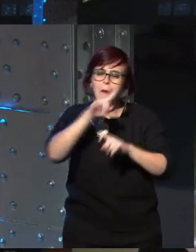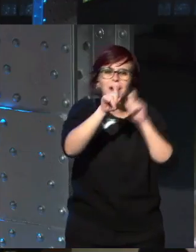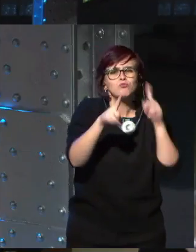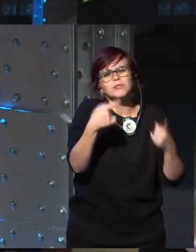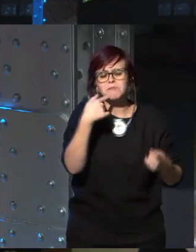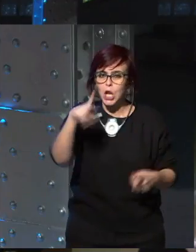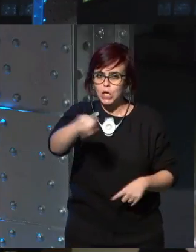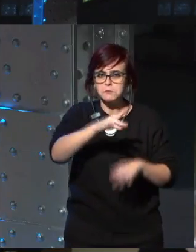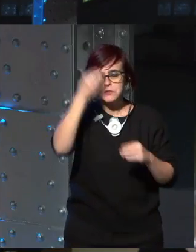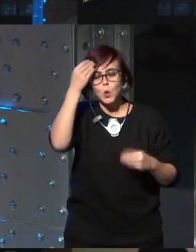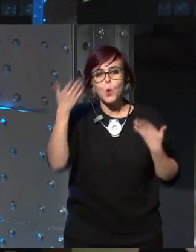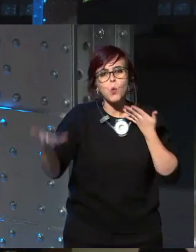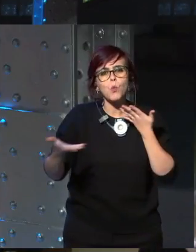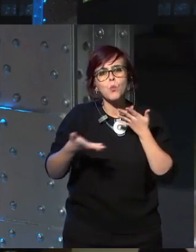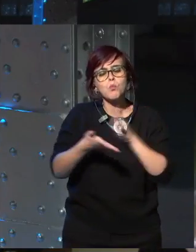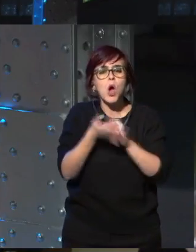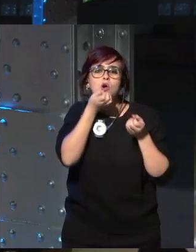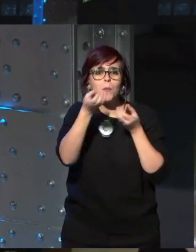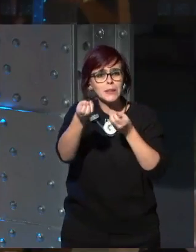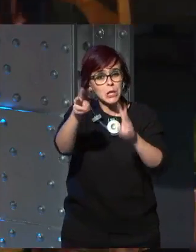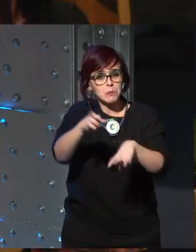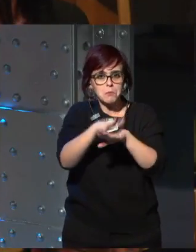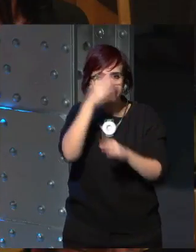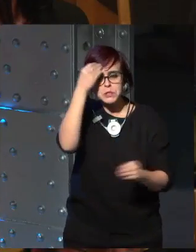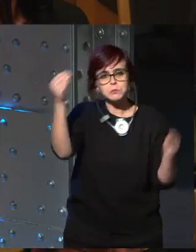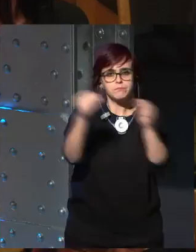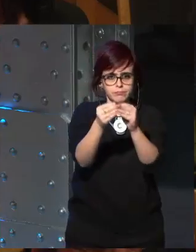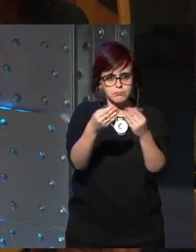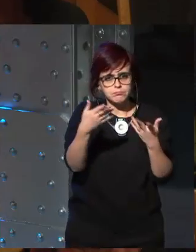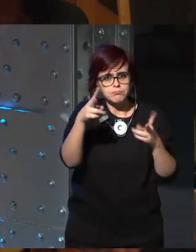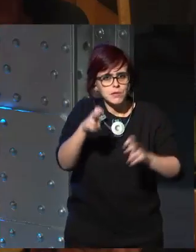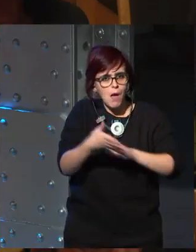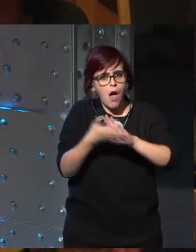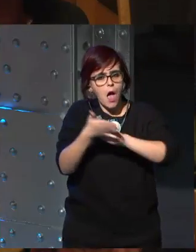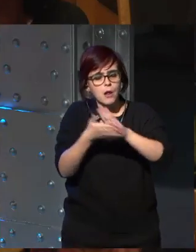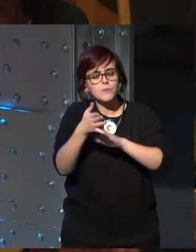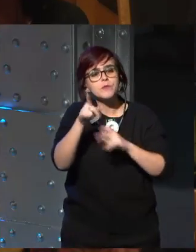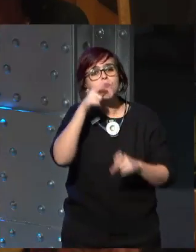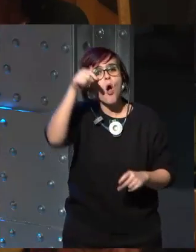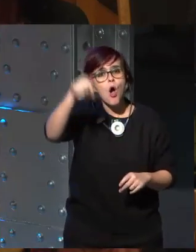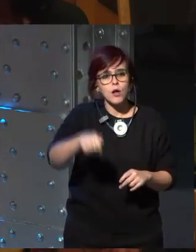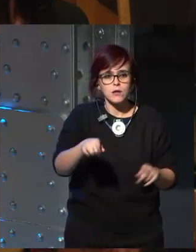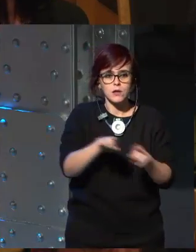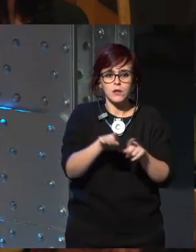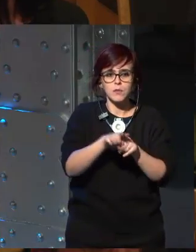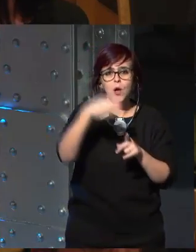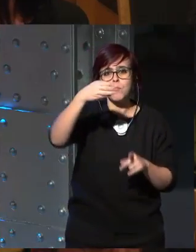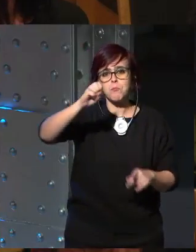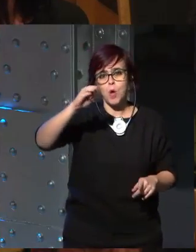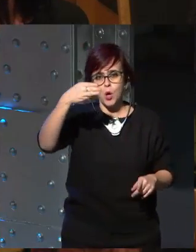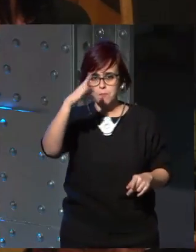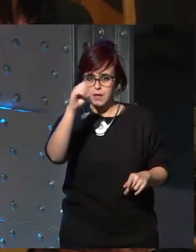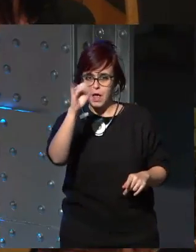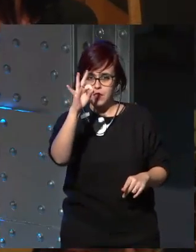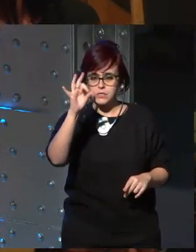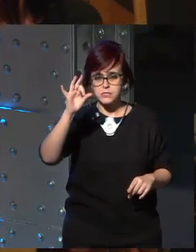not a question, it's really a comment that is clearly related to what we have been discussing. Today, Bob